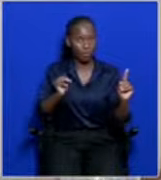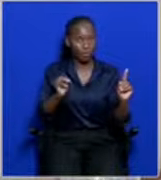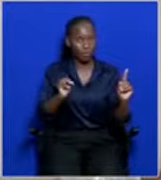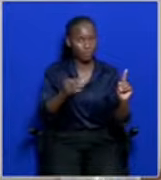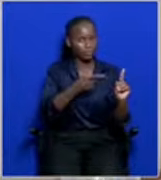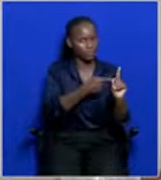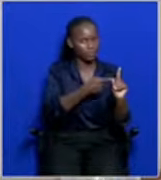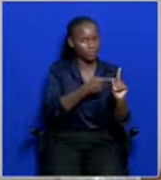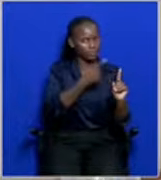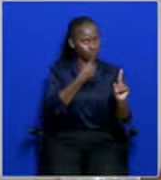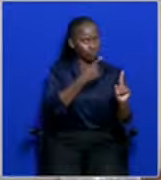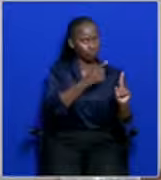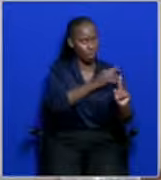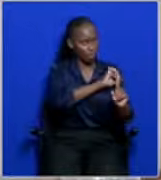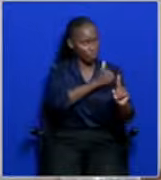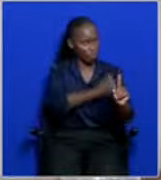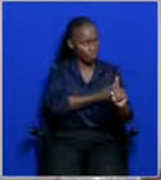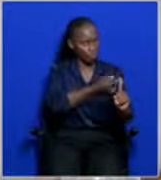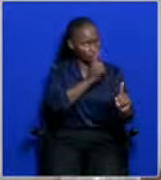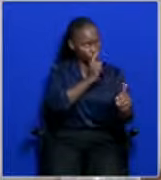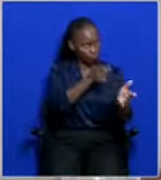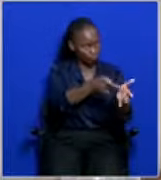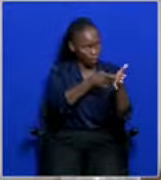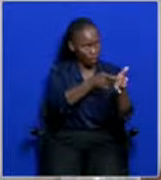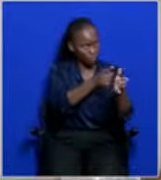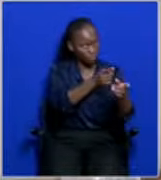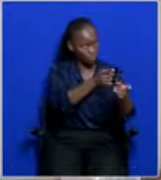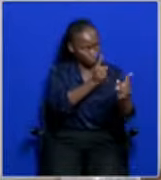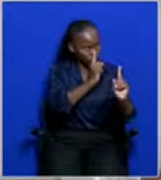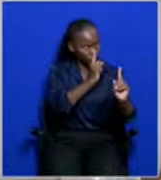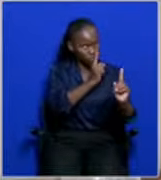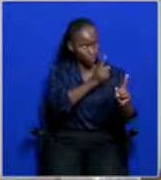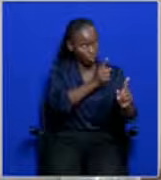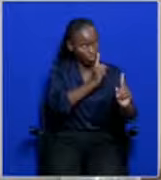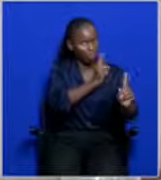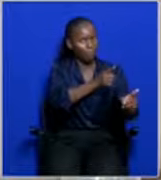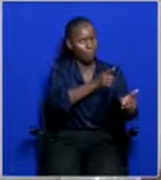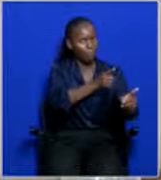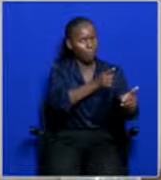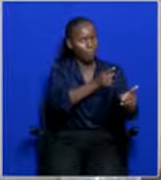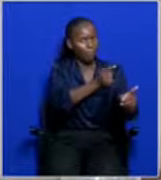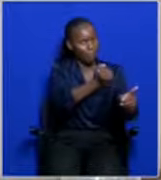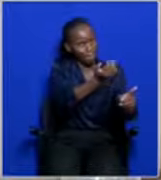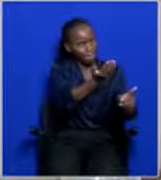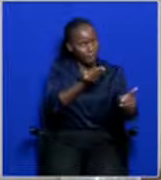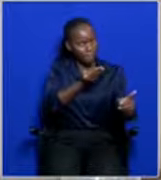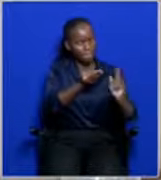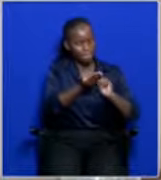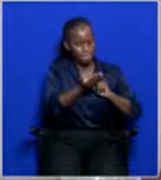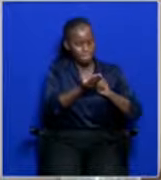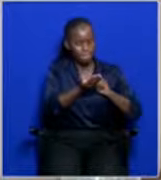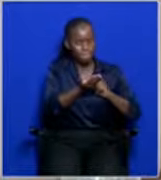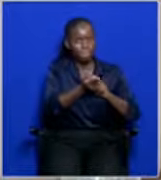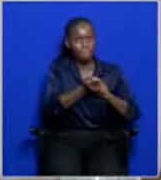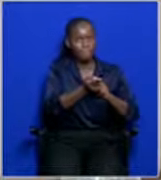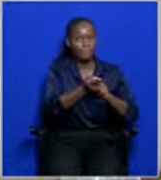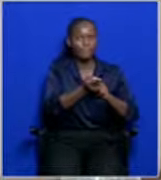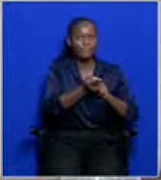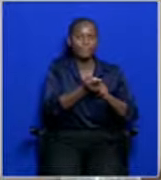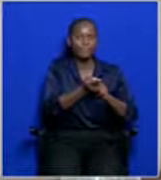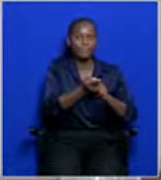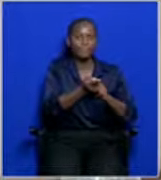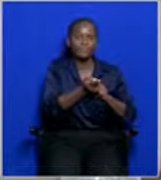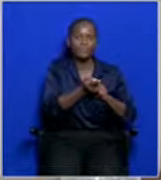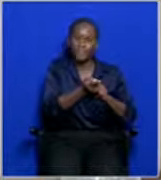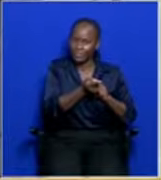about crime prevention duties of the day? I was informed by who? Do you have any powers?